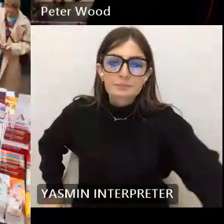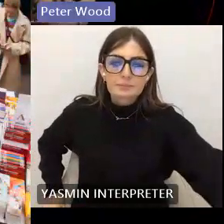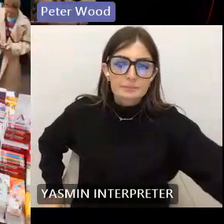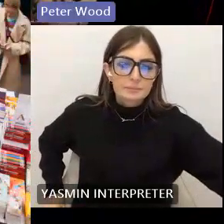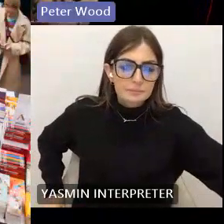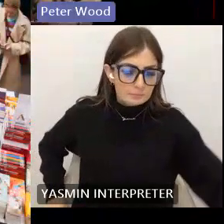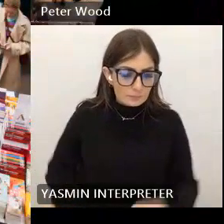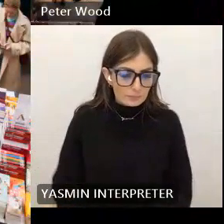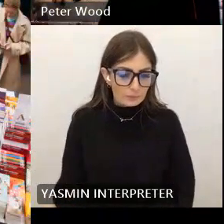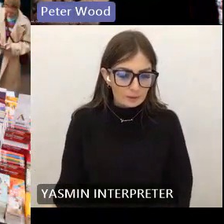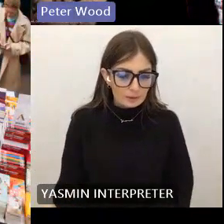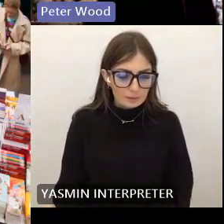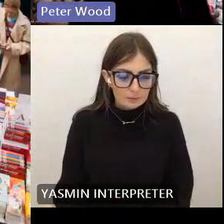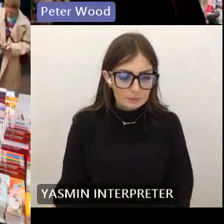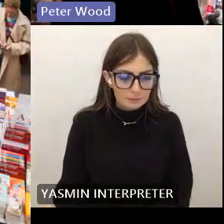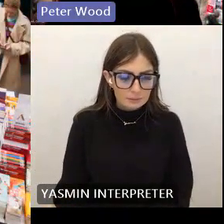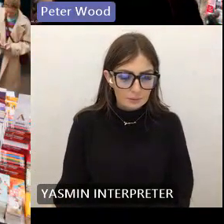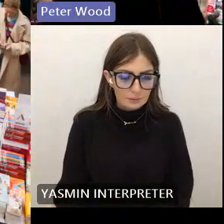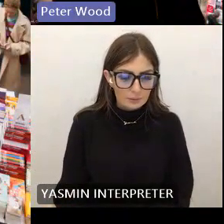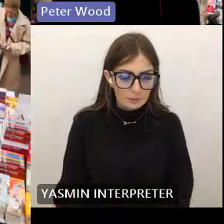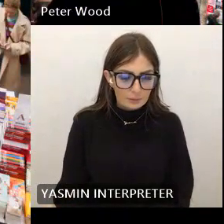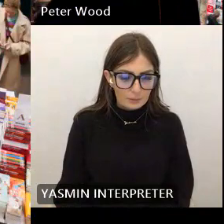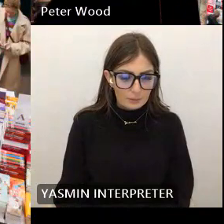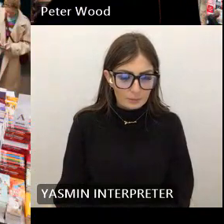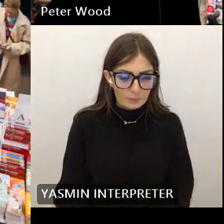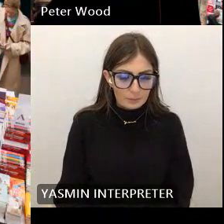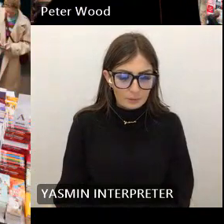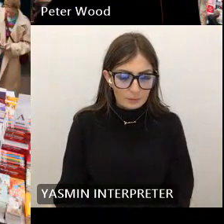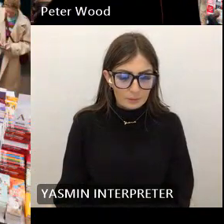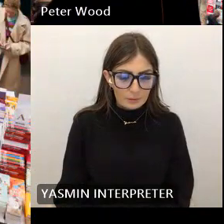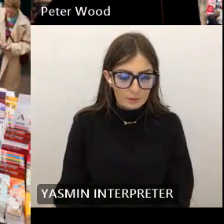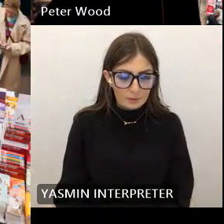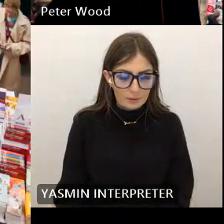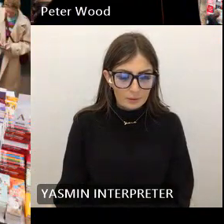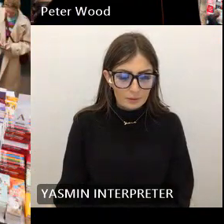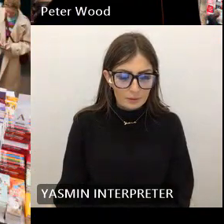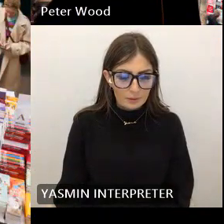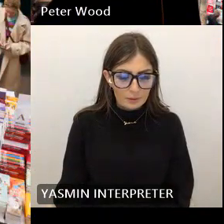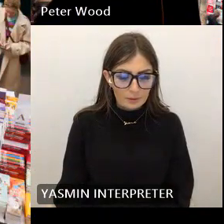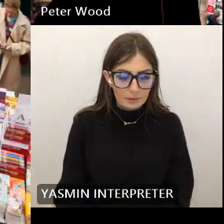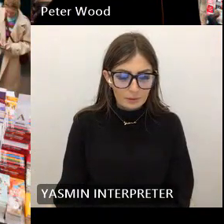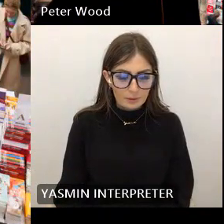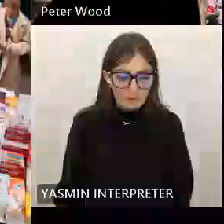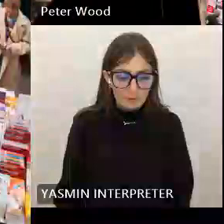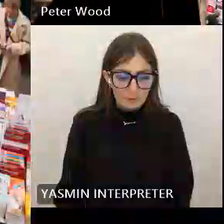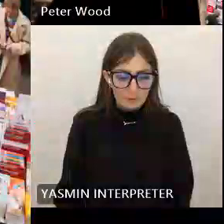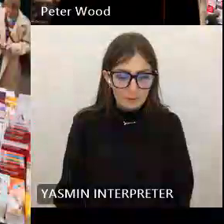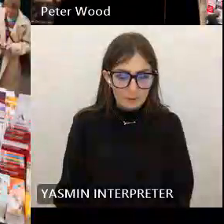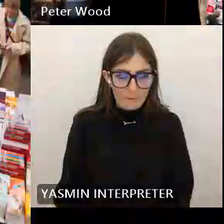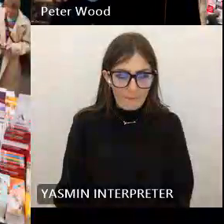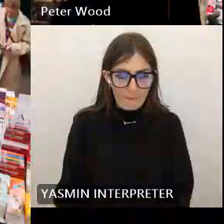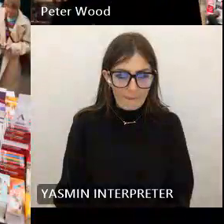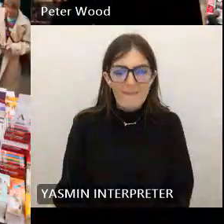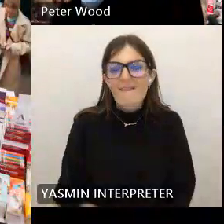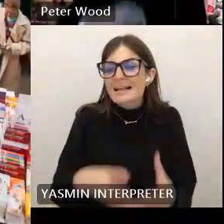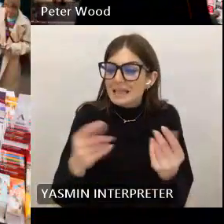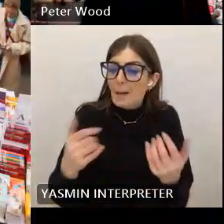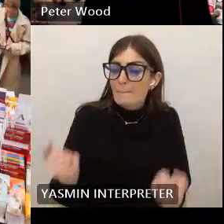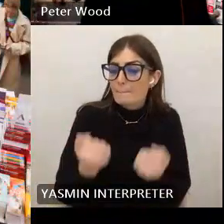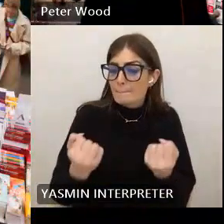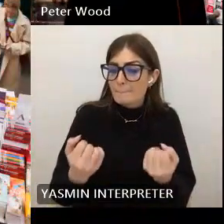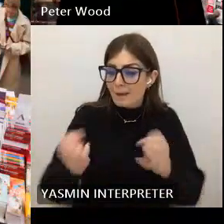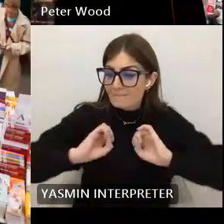I think this is me. some of the strongest feedback we heard was to